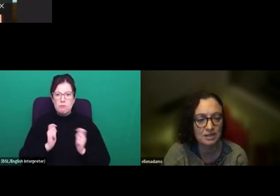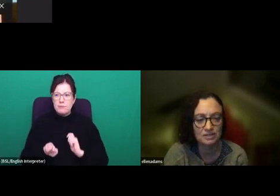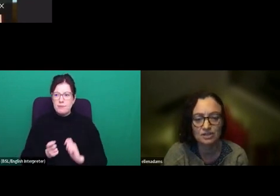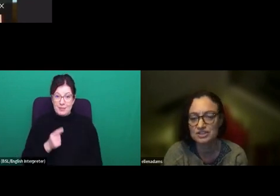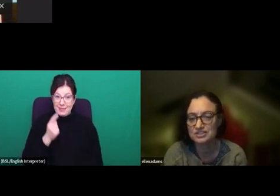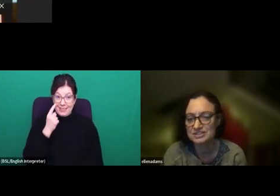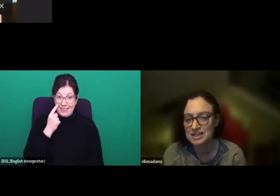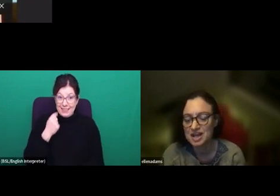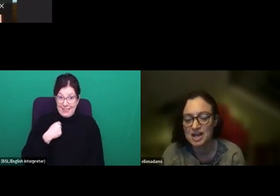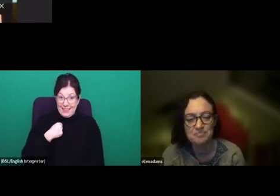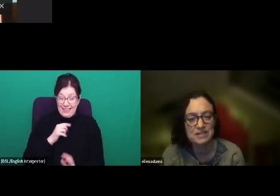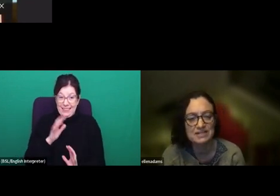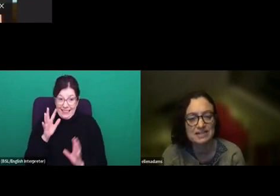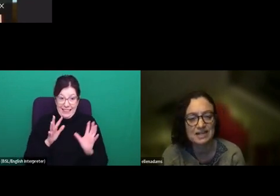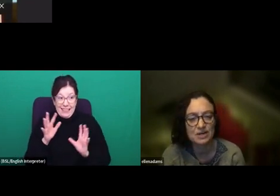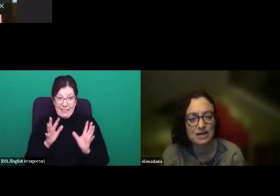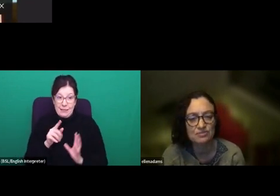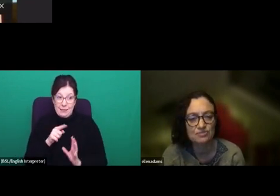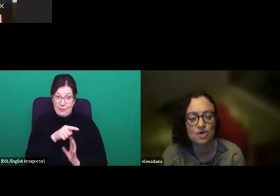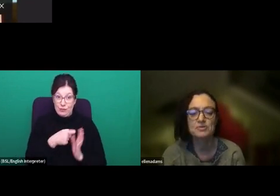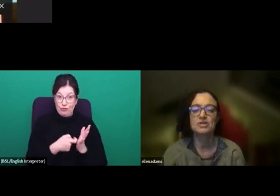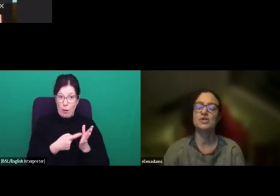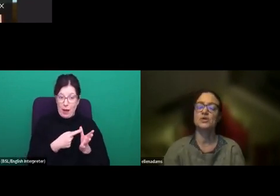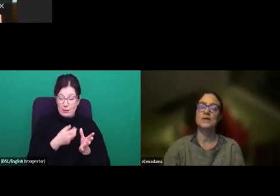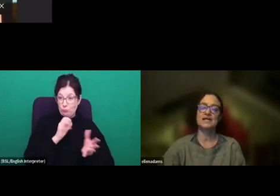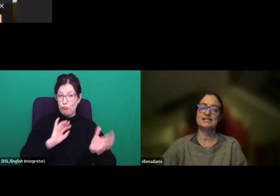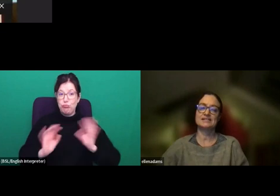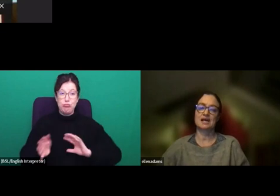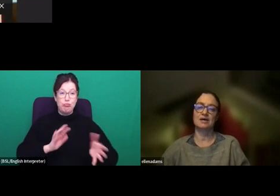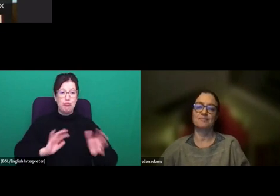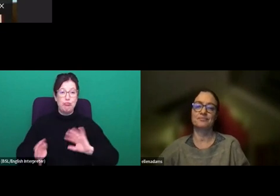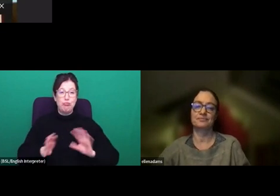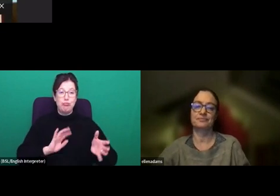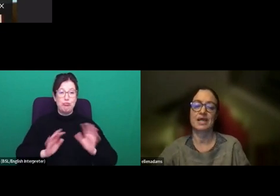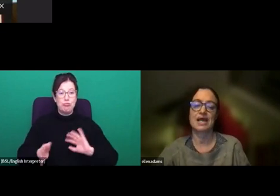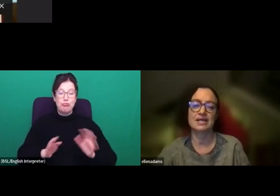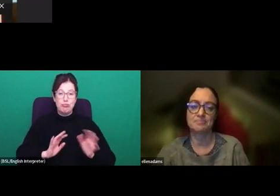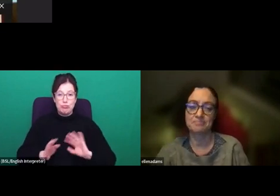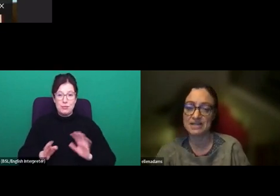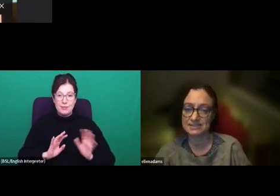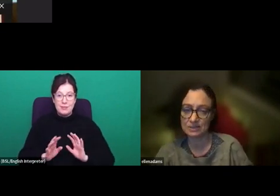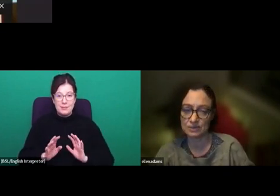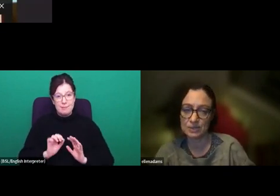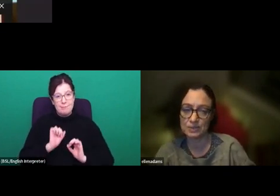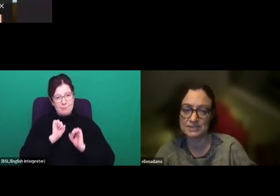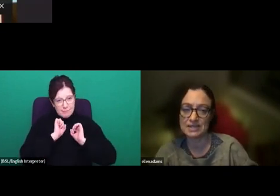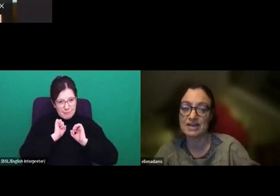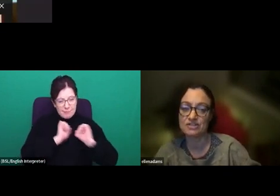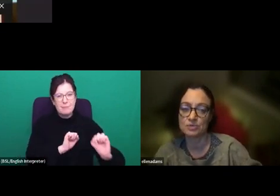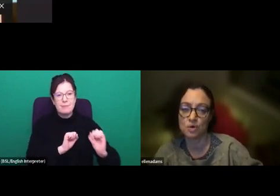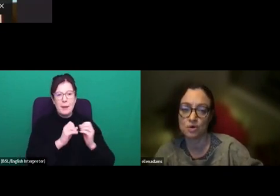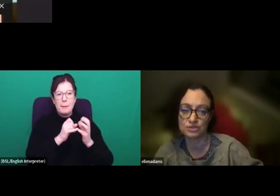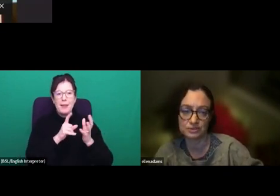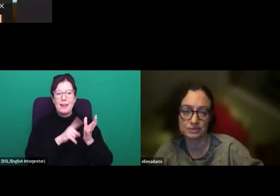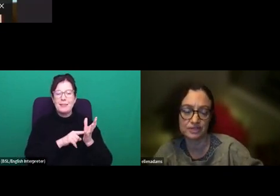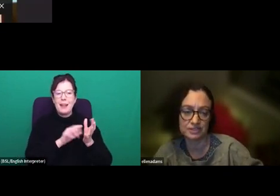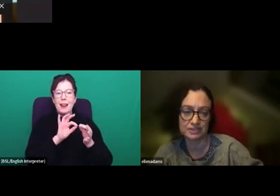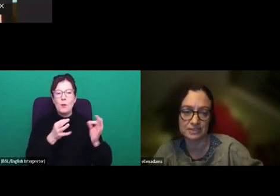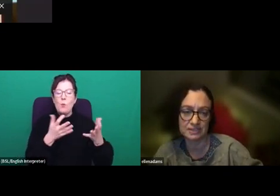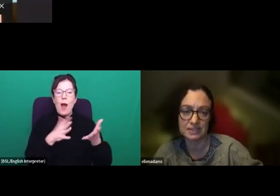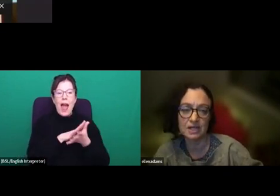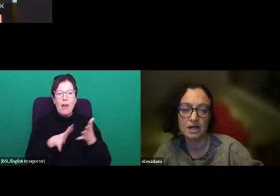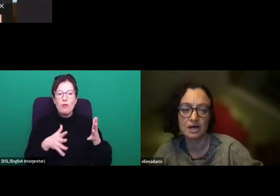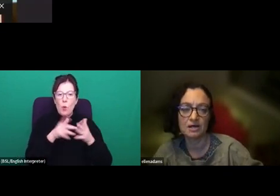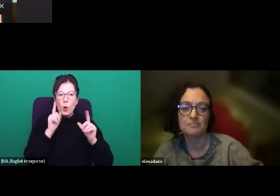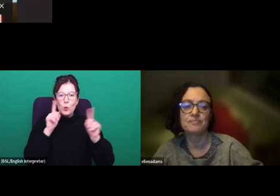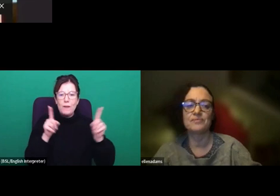my learner's BSL and Robert, who is a BSL linguist at Heriot Watt